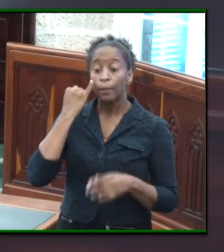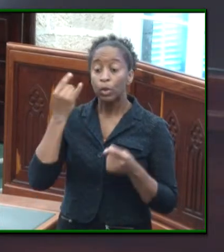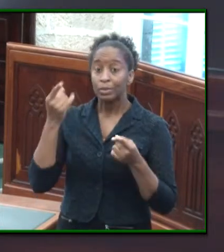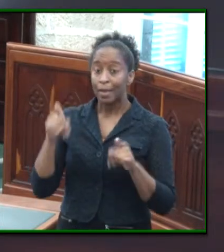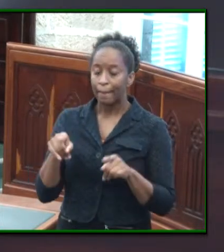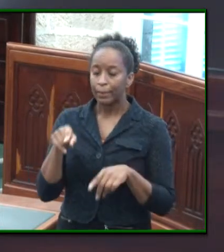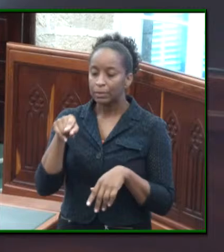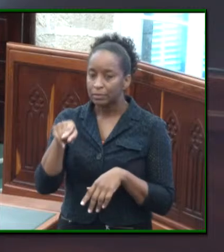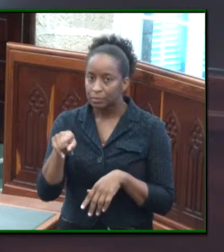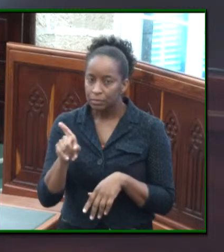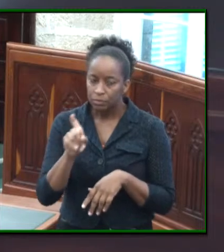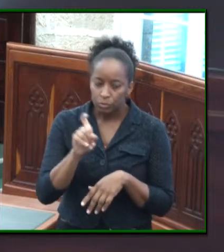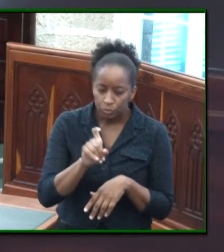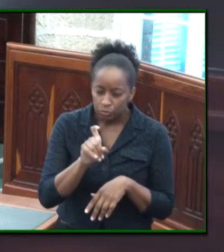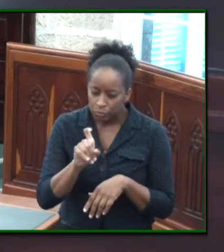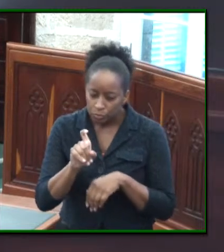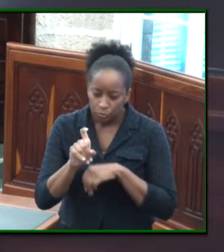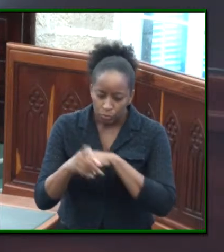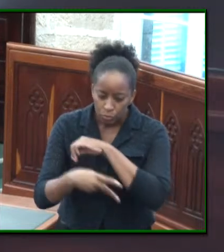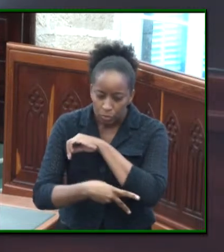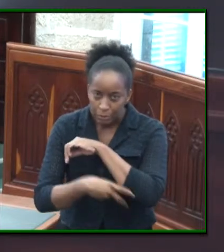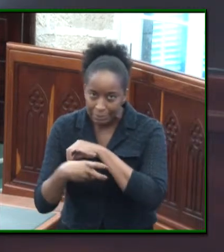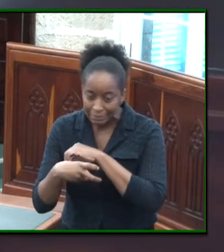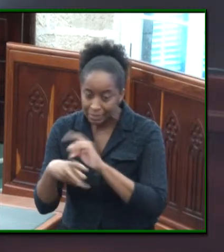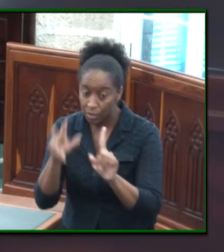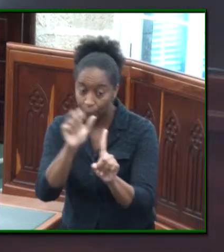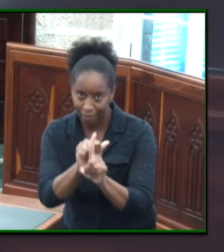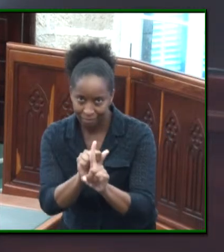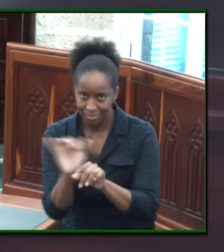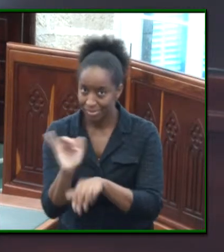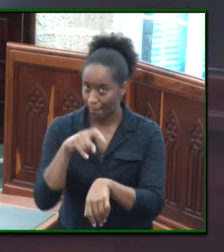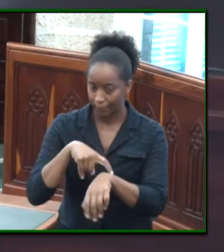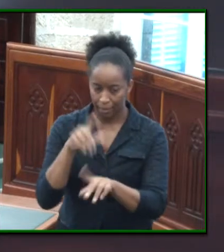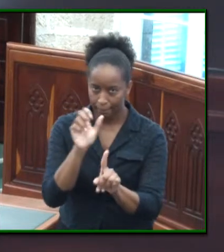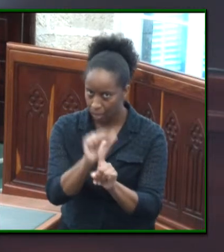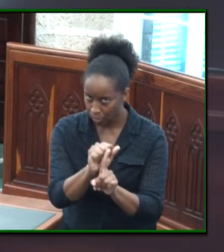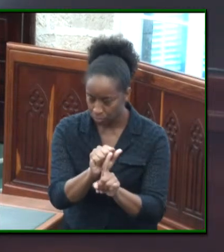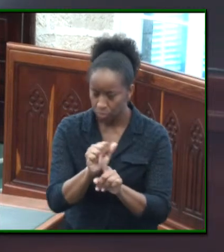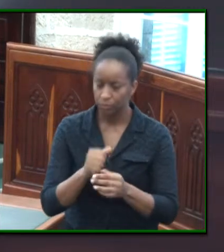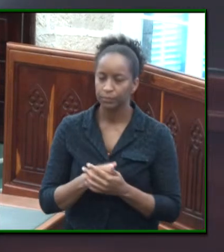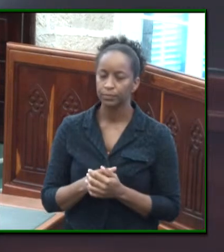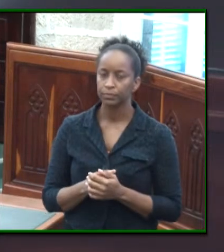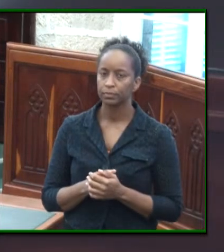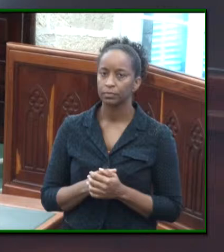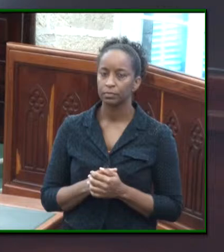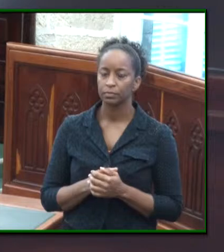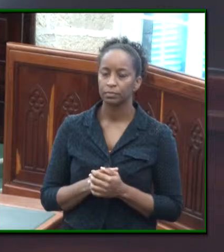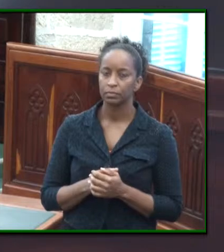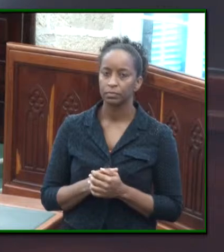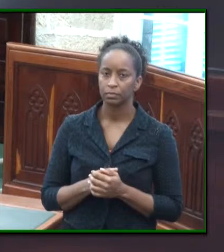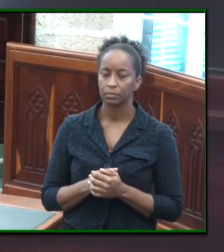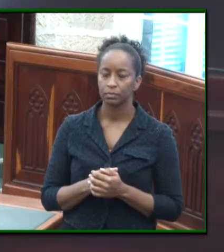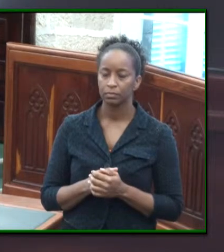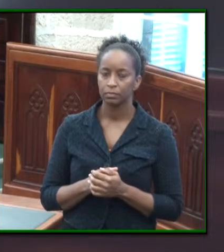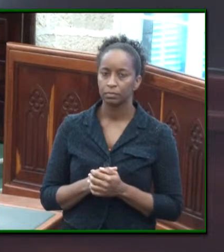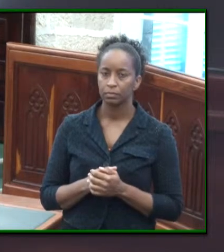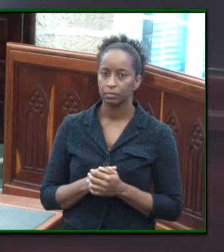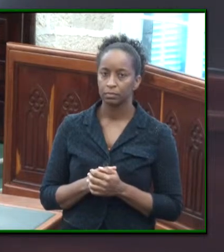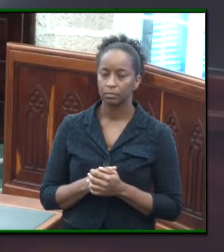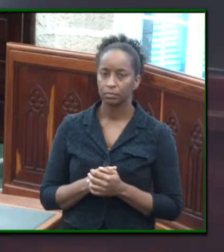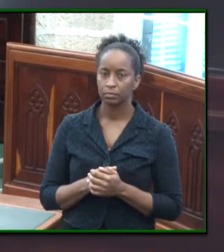against the farmers. Now, we are well aware that there's not the